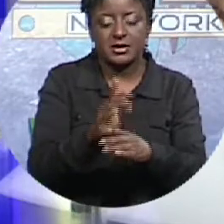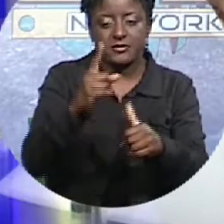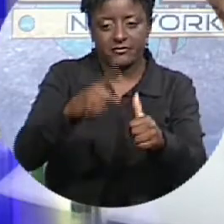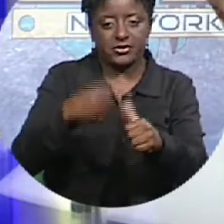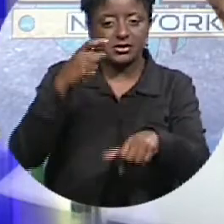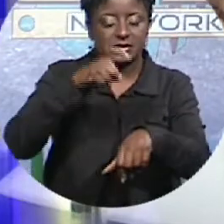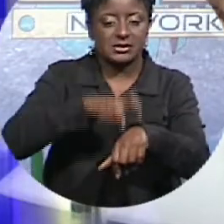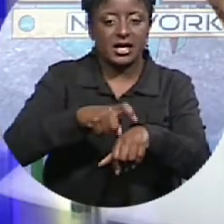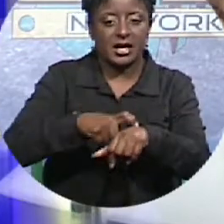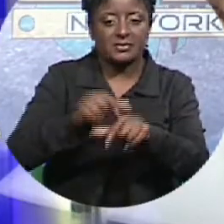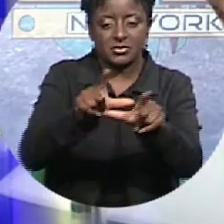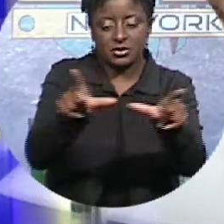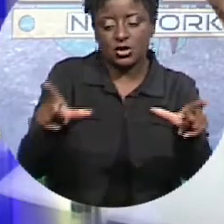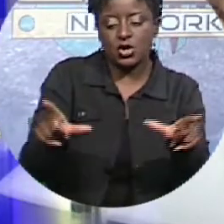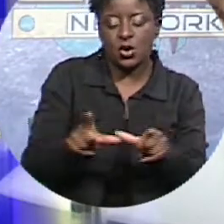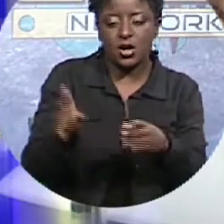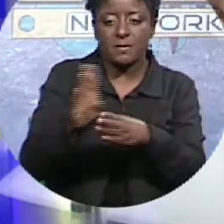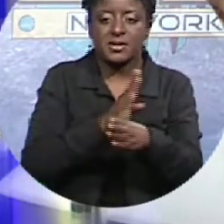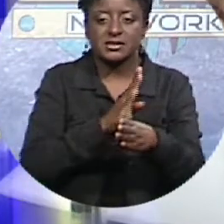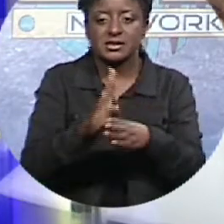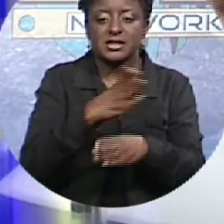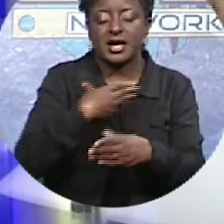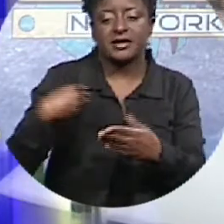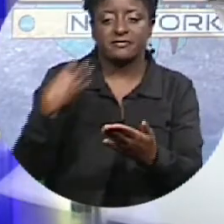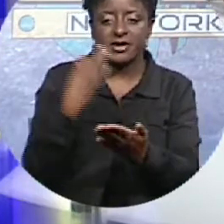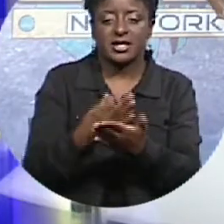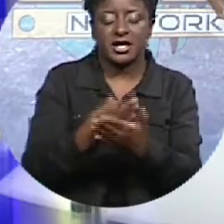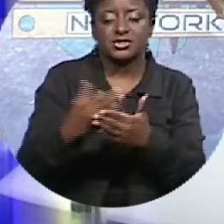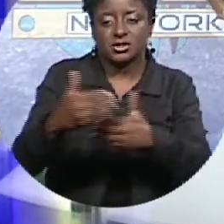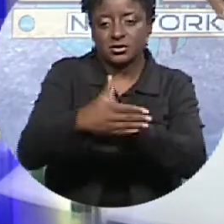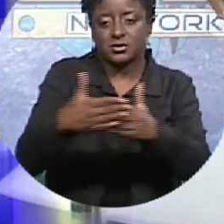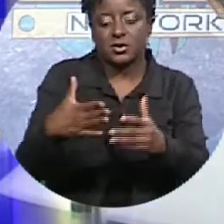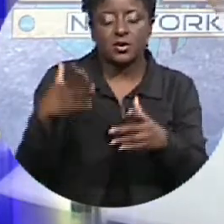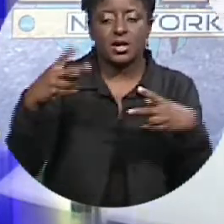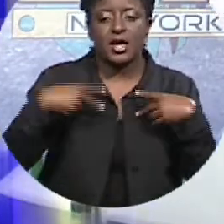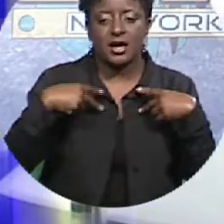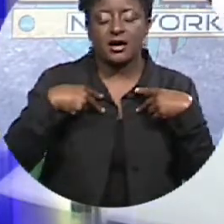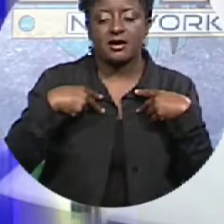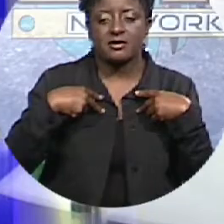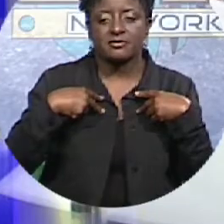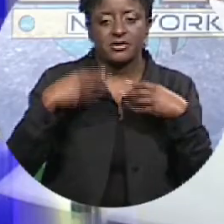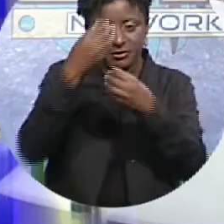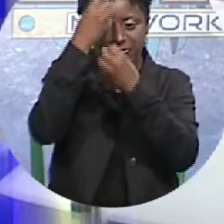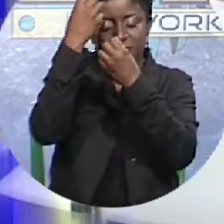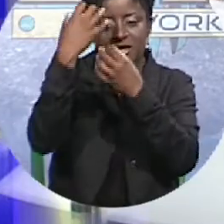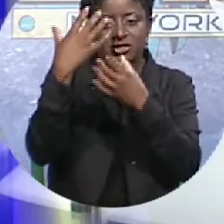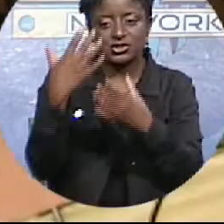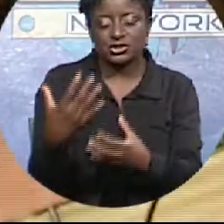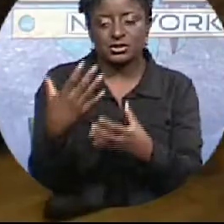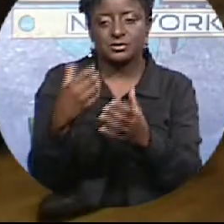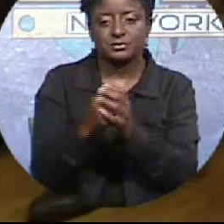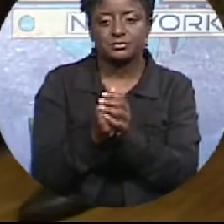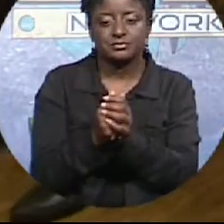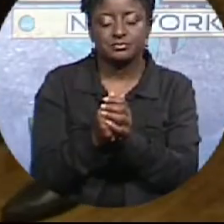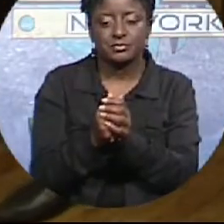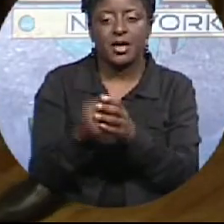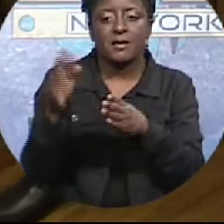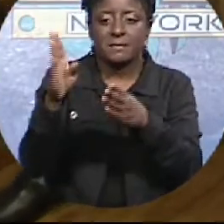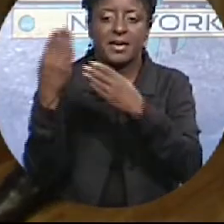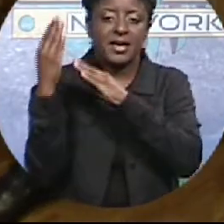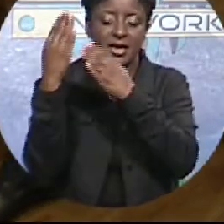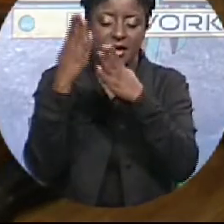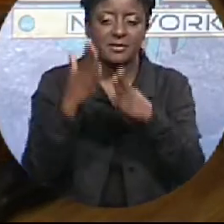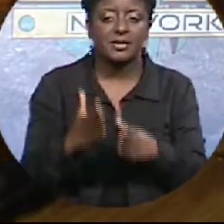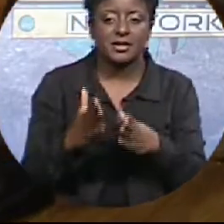and financial community is being given access to the information and emerging trends. Bahamian business professionals